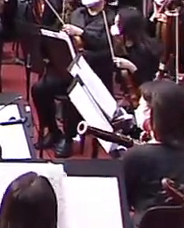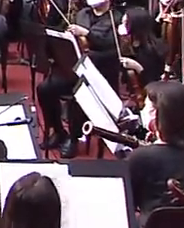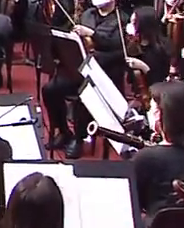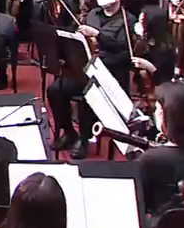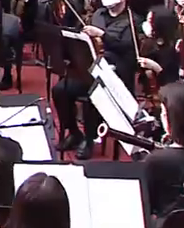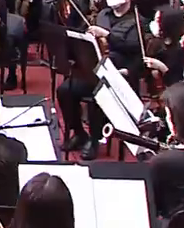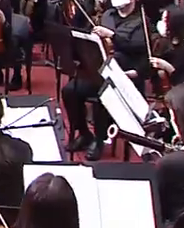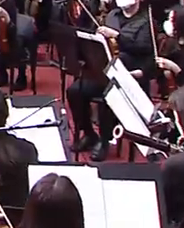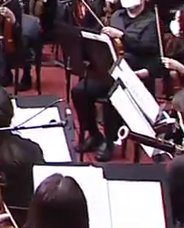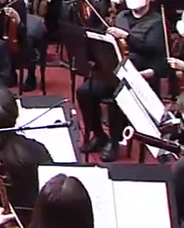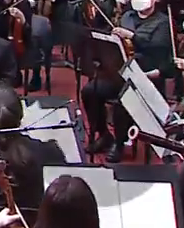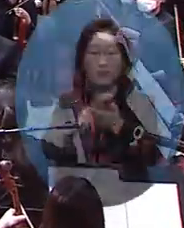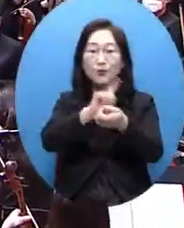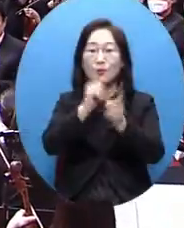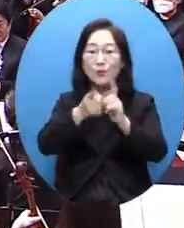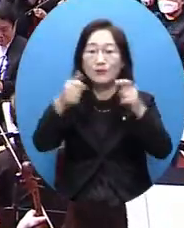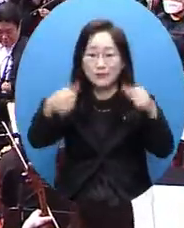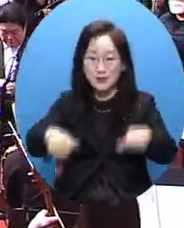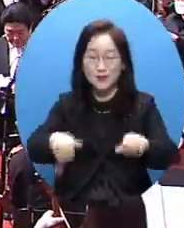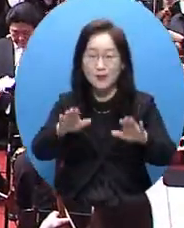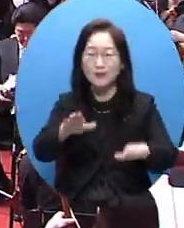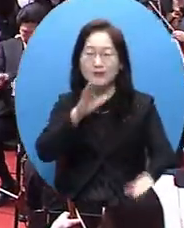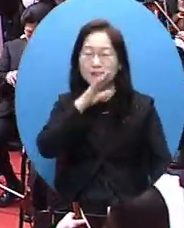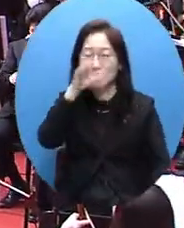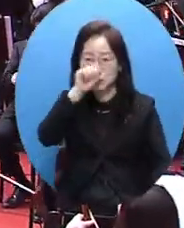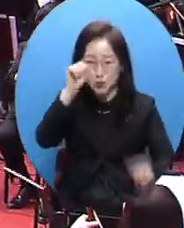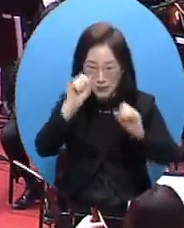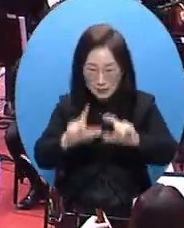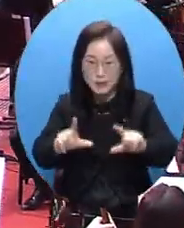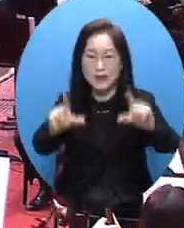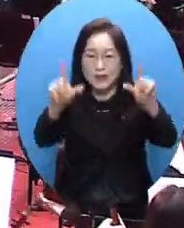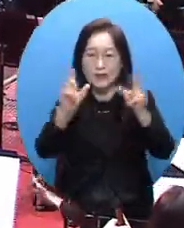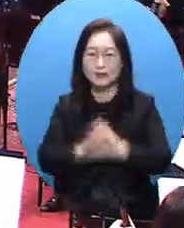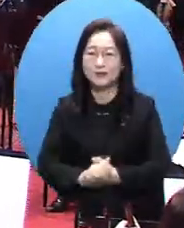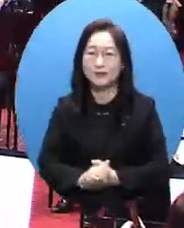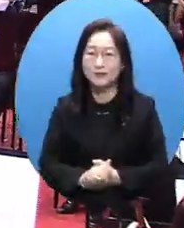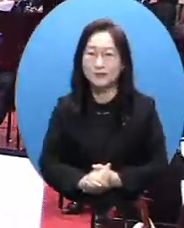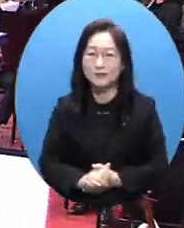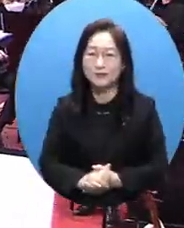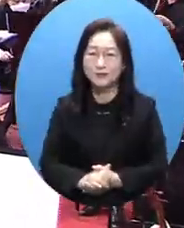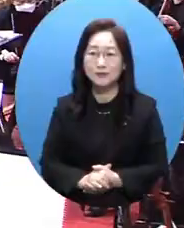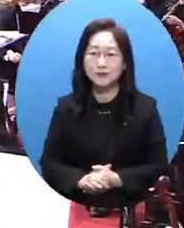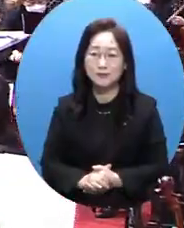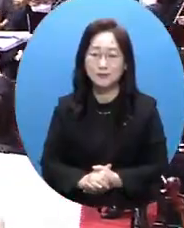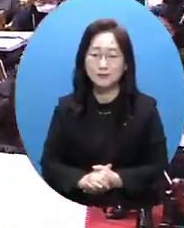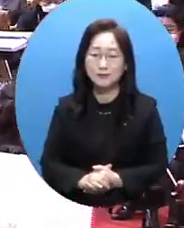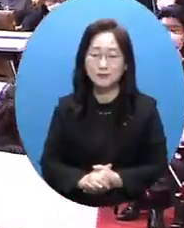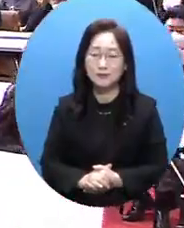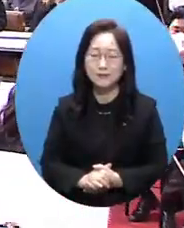thank you for the precious Anthem let's greet each other today is really a good day